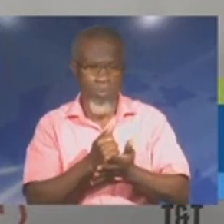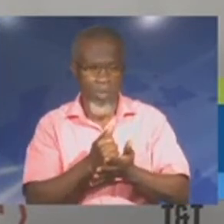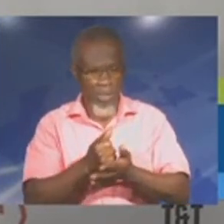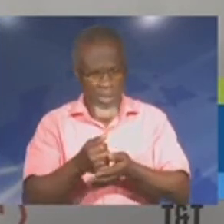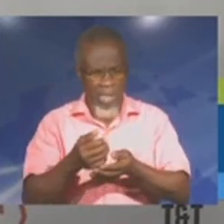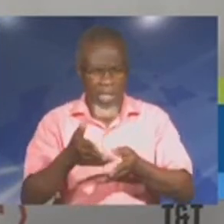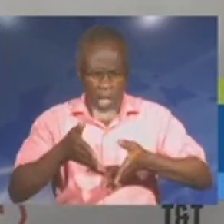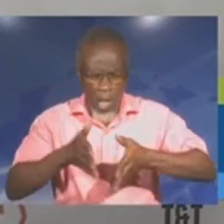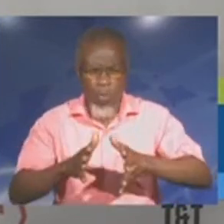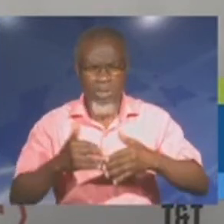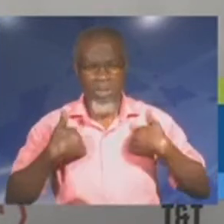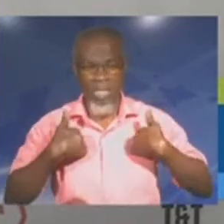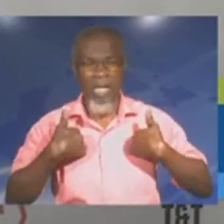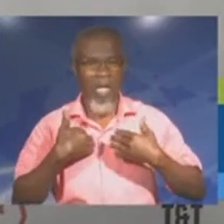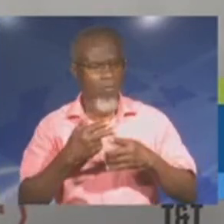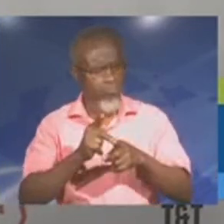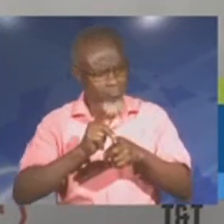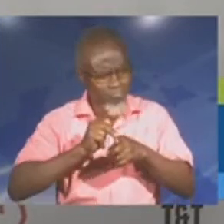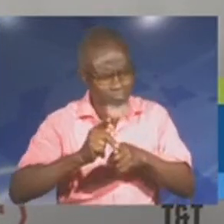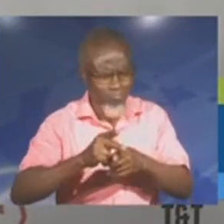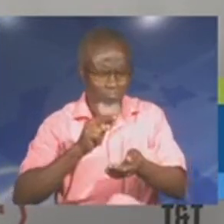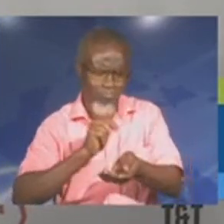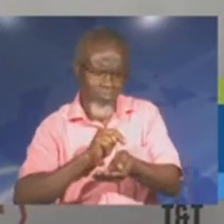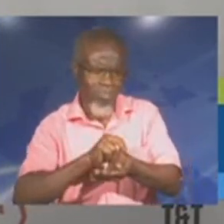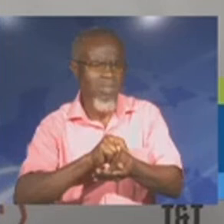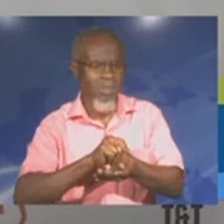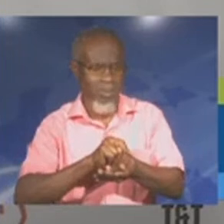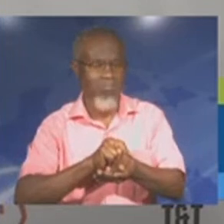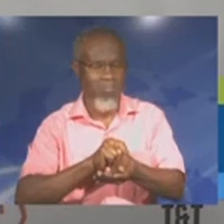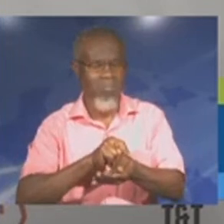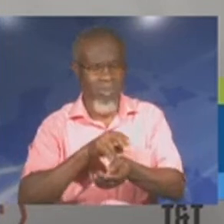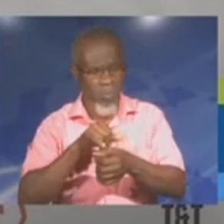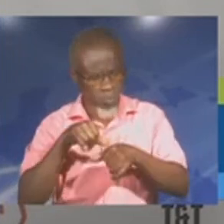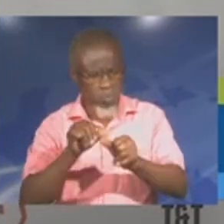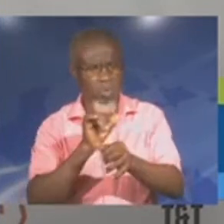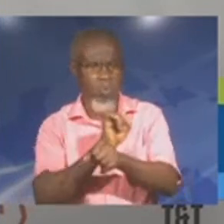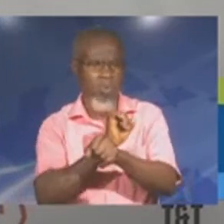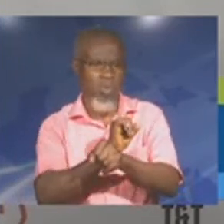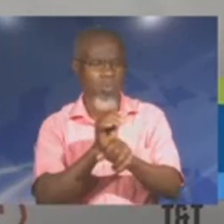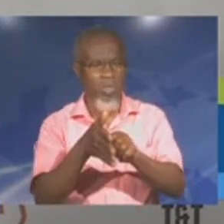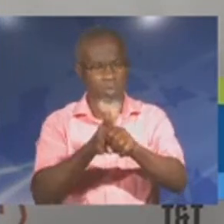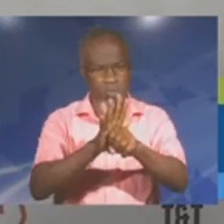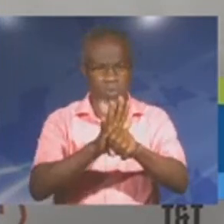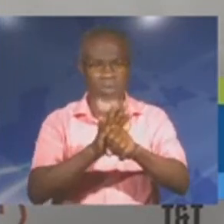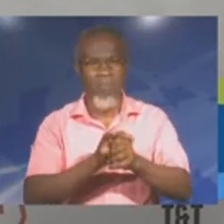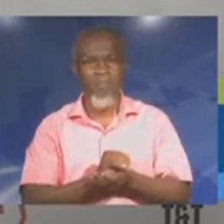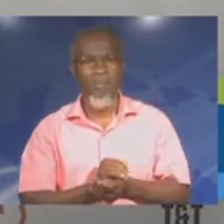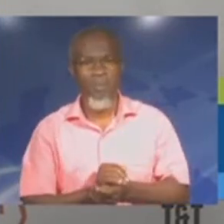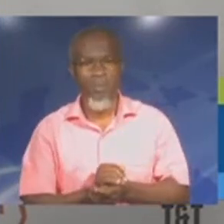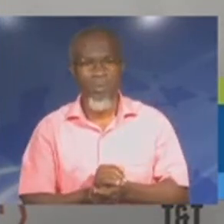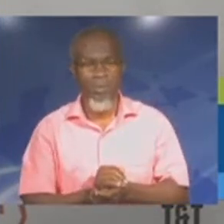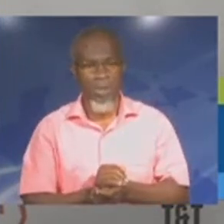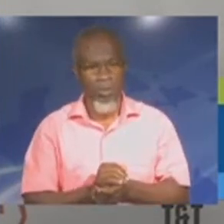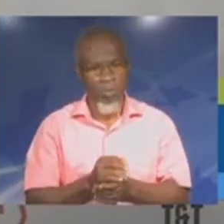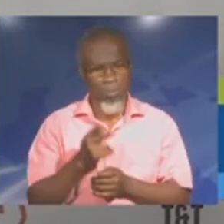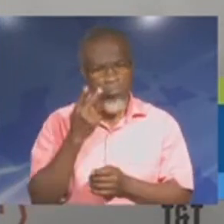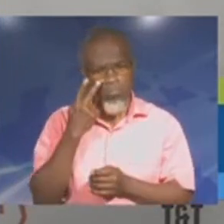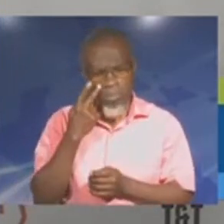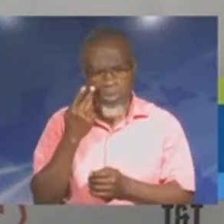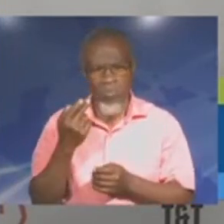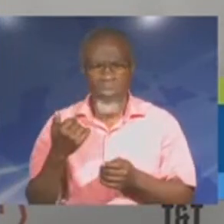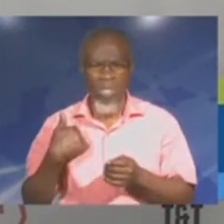acuity of COVID-19 patients. These initiatives have fostered camaraderie, enabling us to stand together